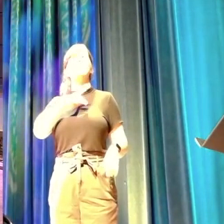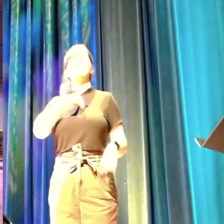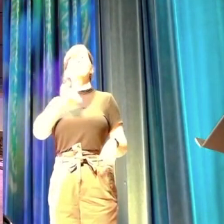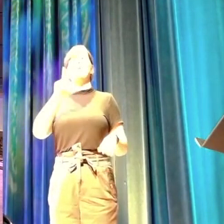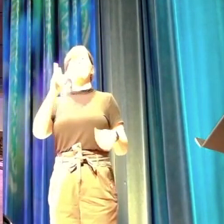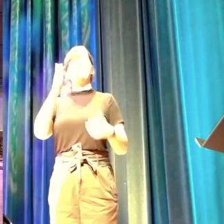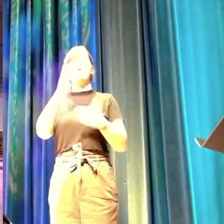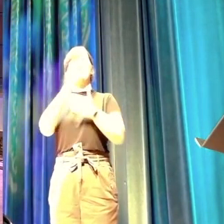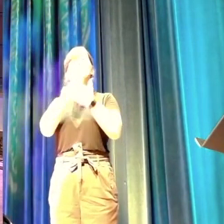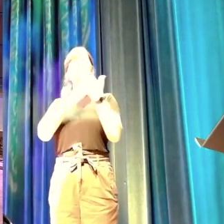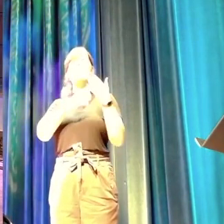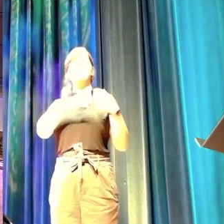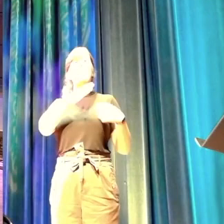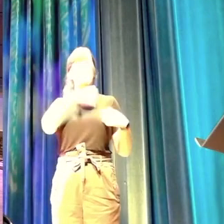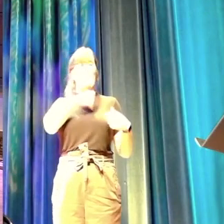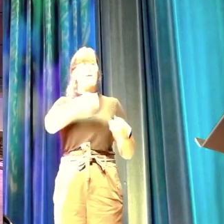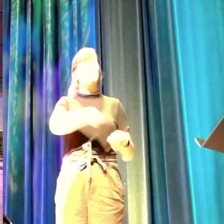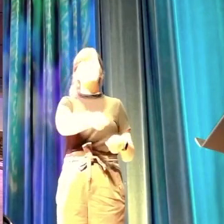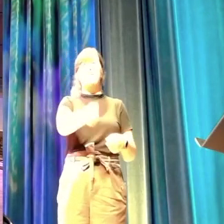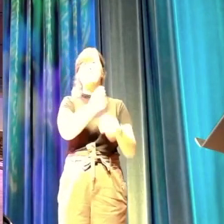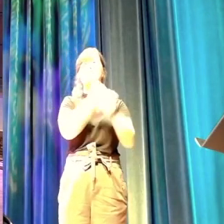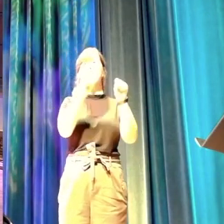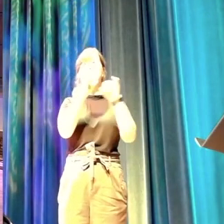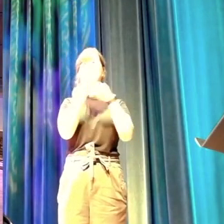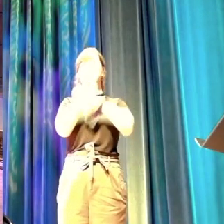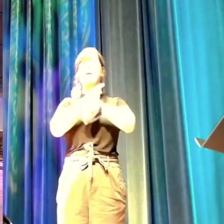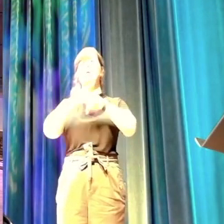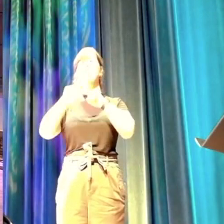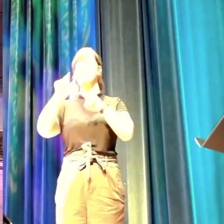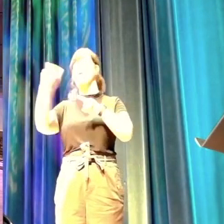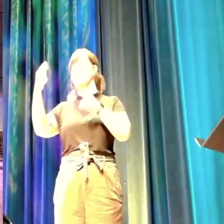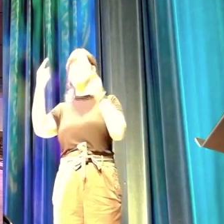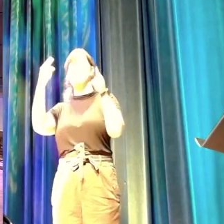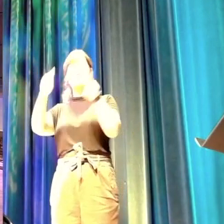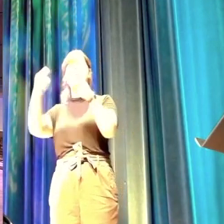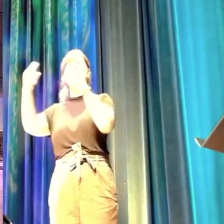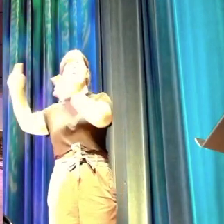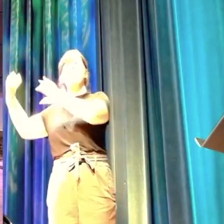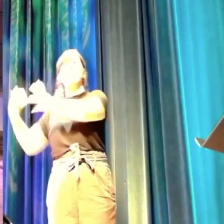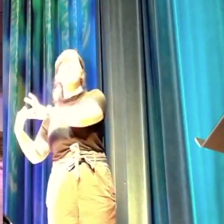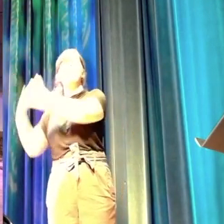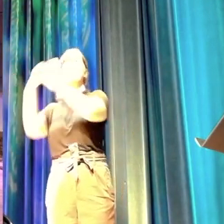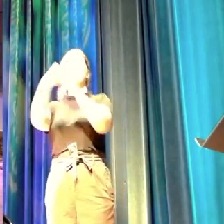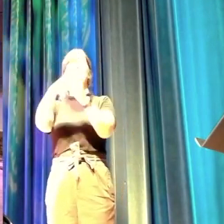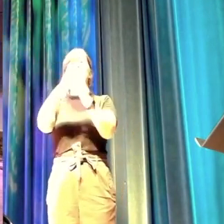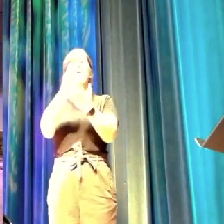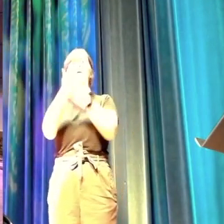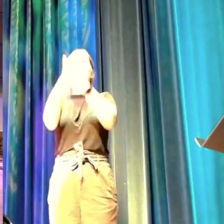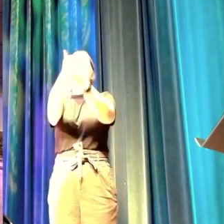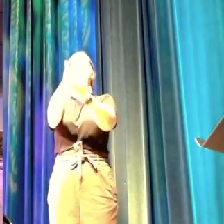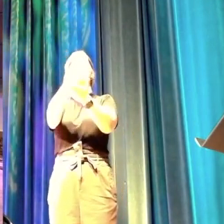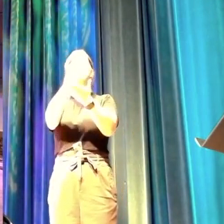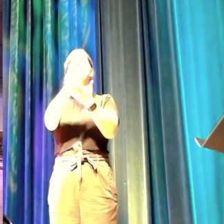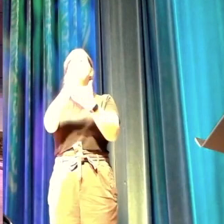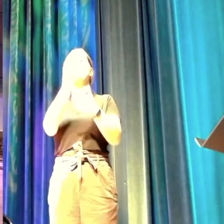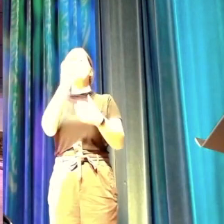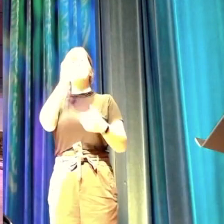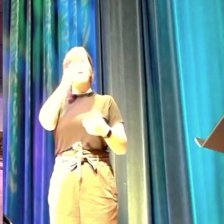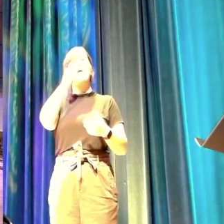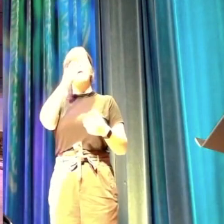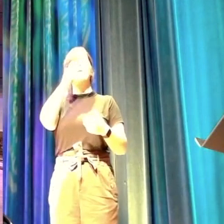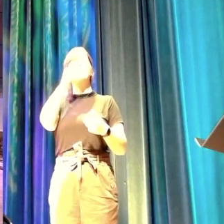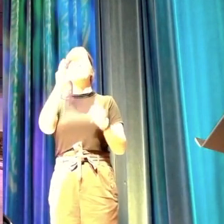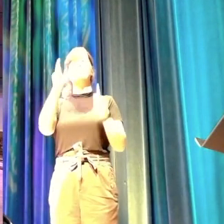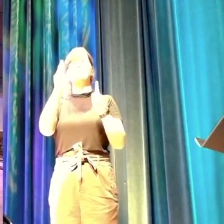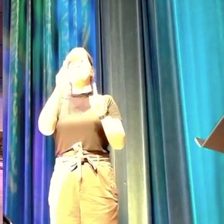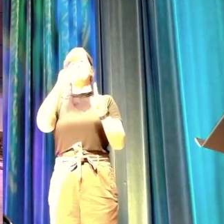In conjunction with White Cane Save Today, there are some other things that took place that also helps blind and visually